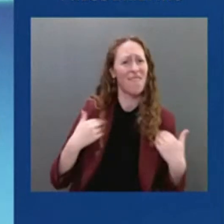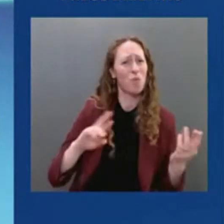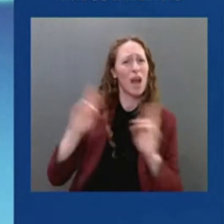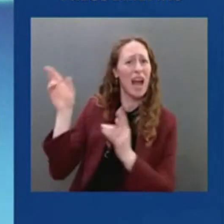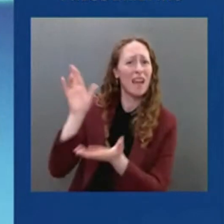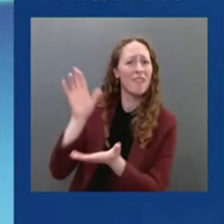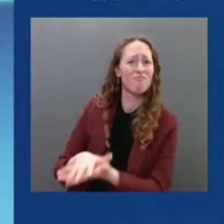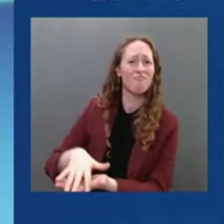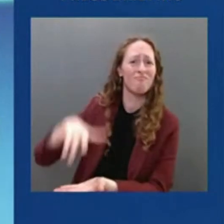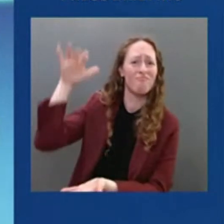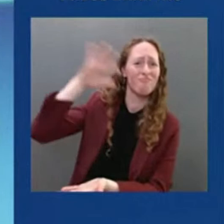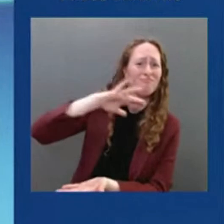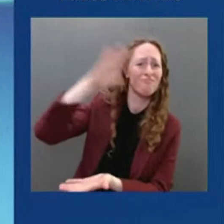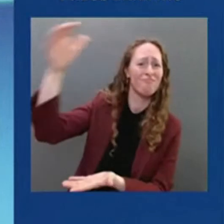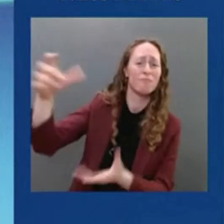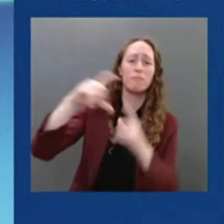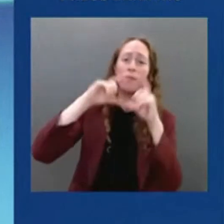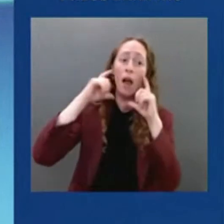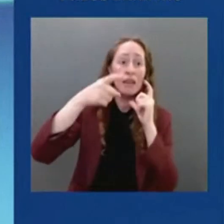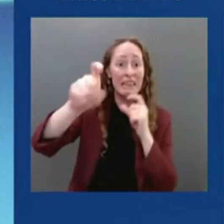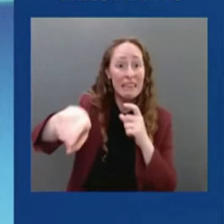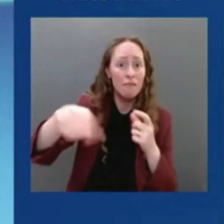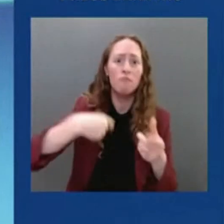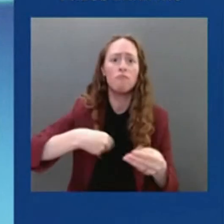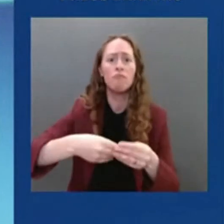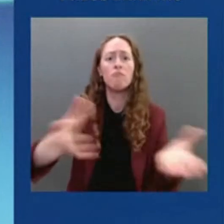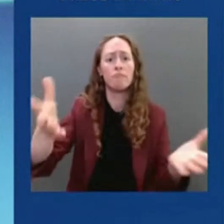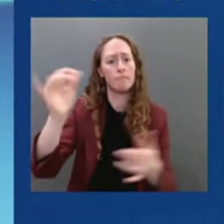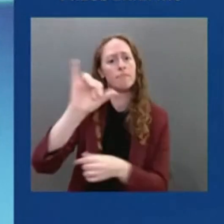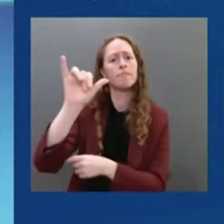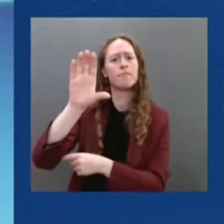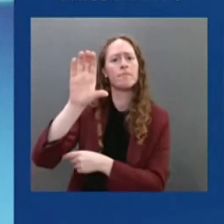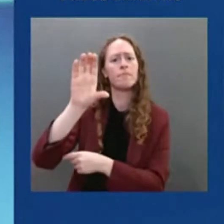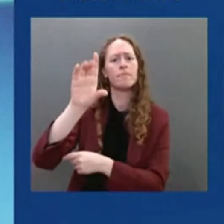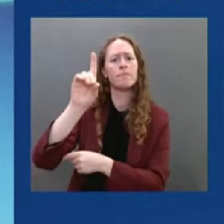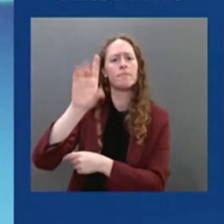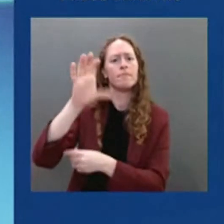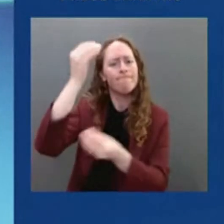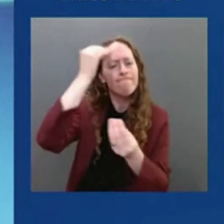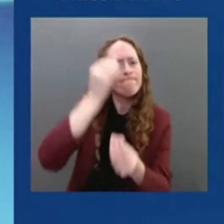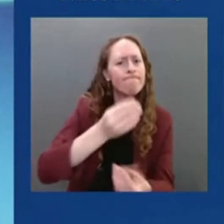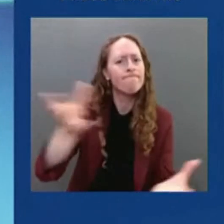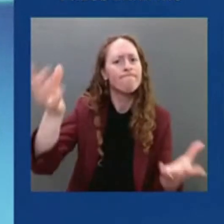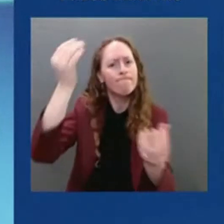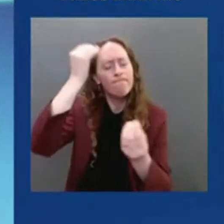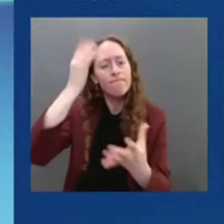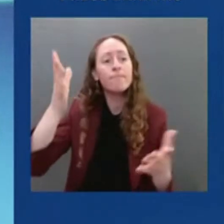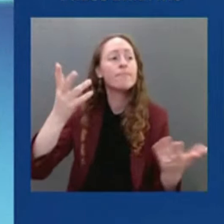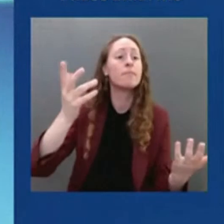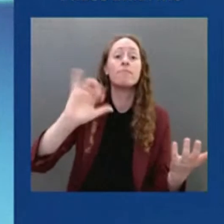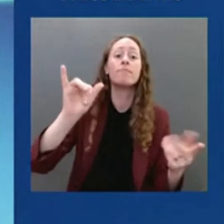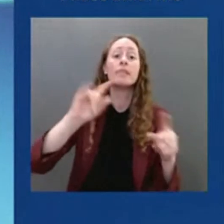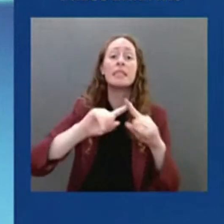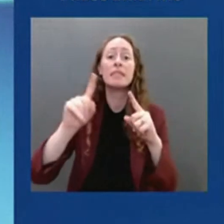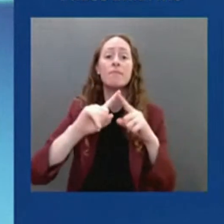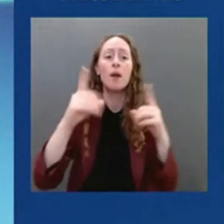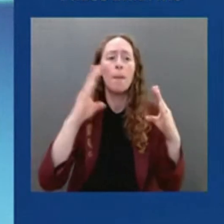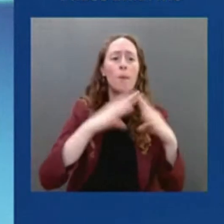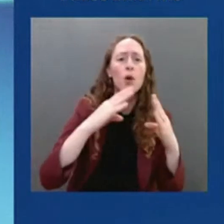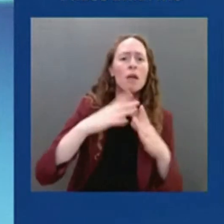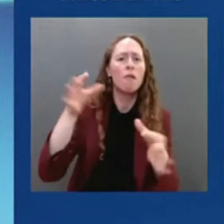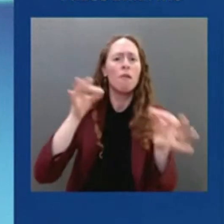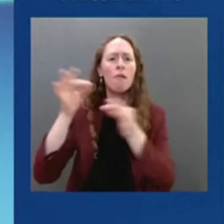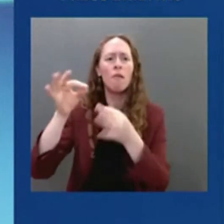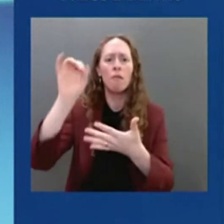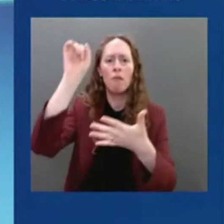recommendations on when individuals should consider masking in indoor public spaces. And we continue to encourage Americans to visit